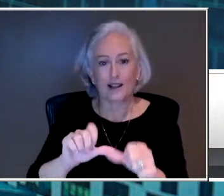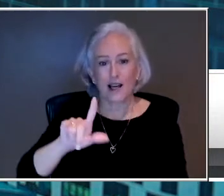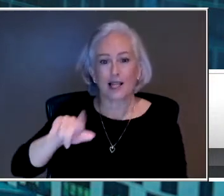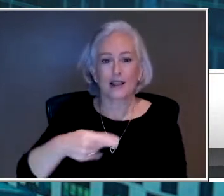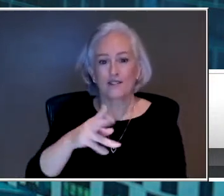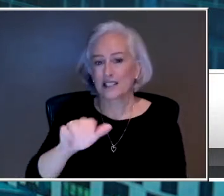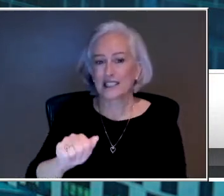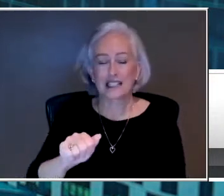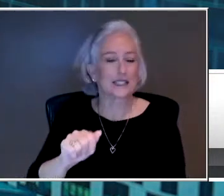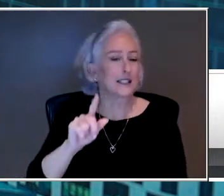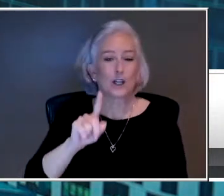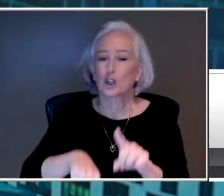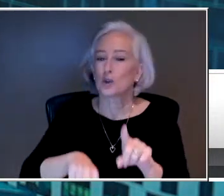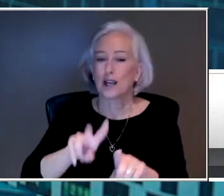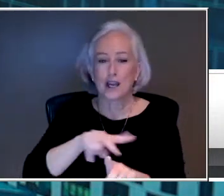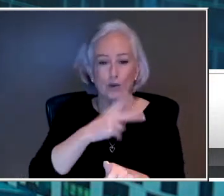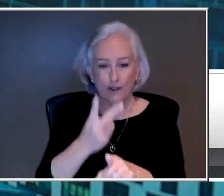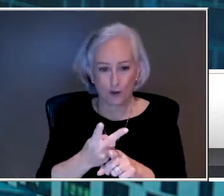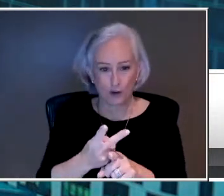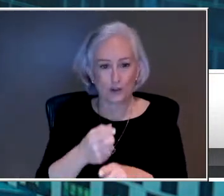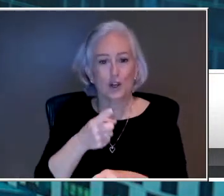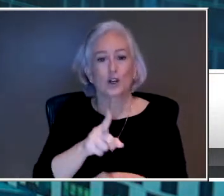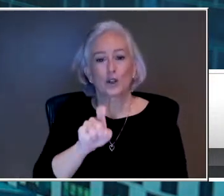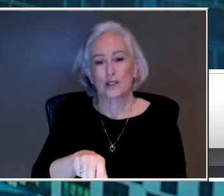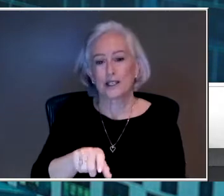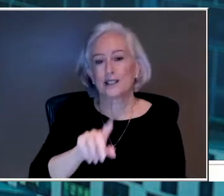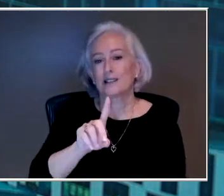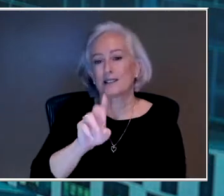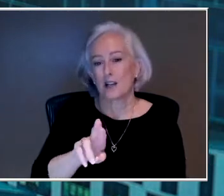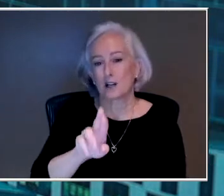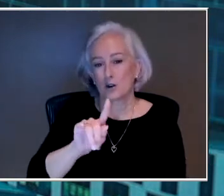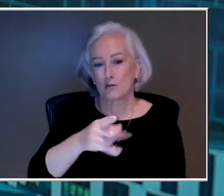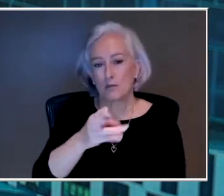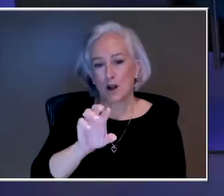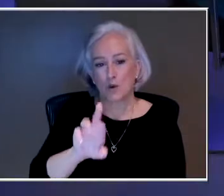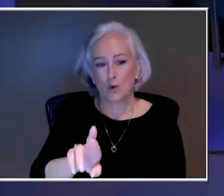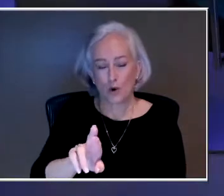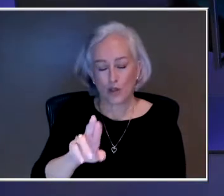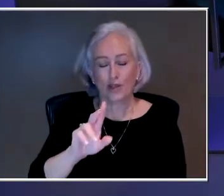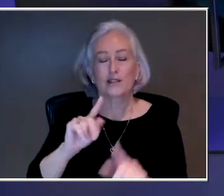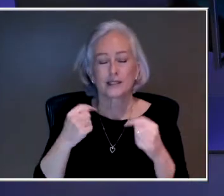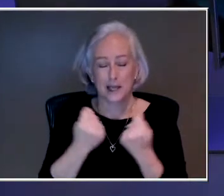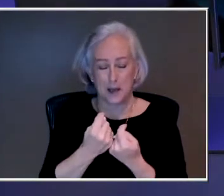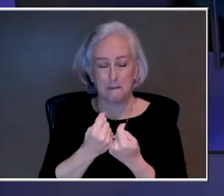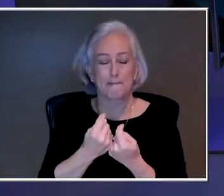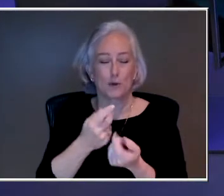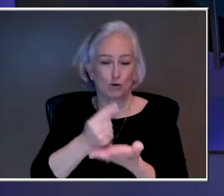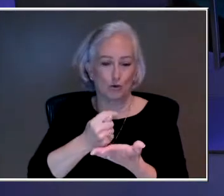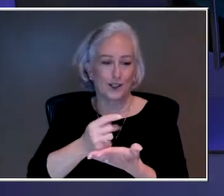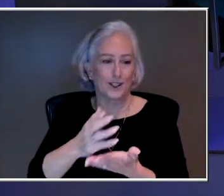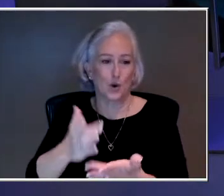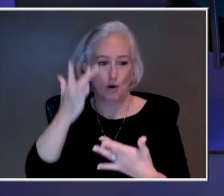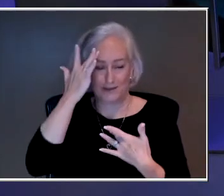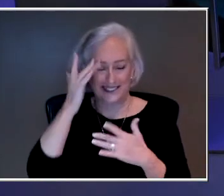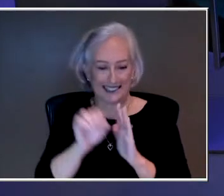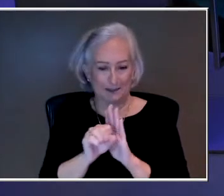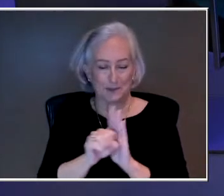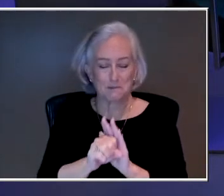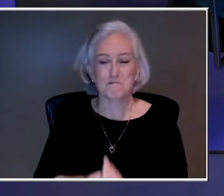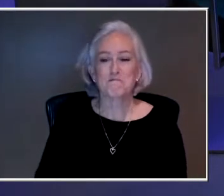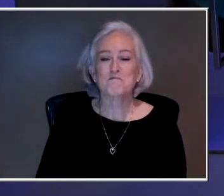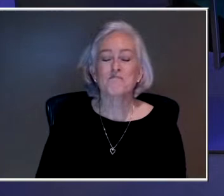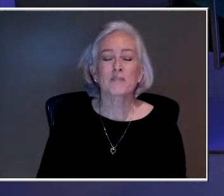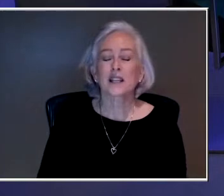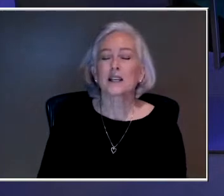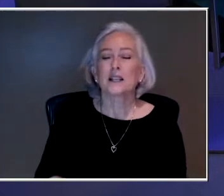Dr. Butterworth's team to help treat some of your symptoms. All right, so that was it. If it was reversible, that was my next question. Tell us about the machine